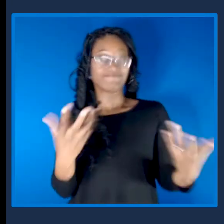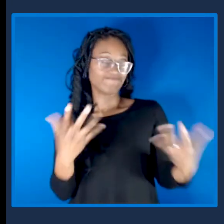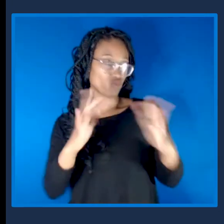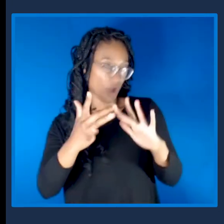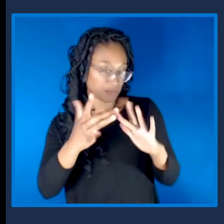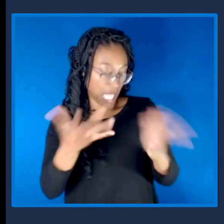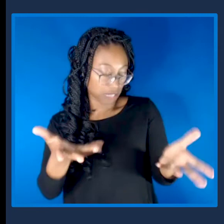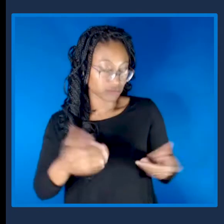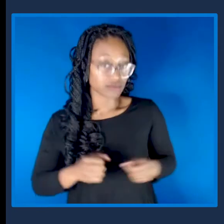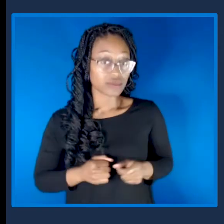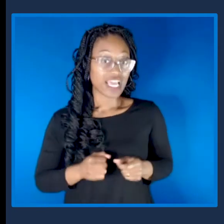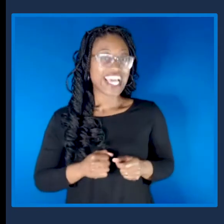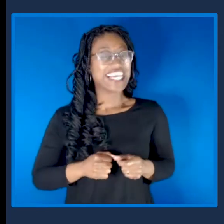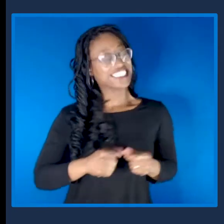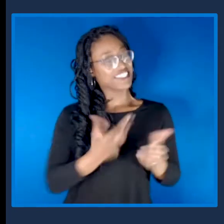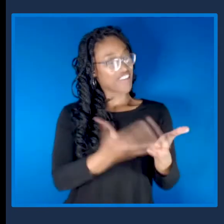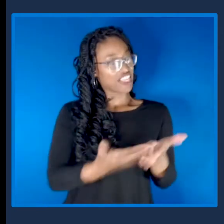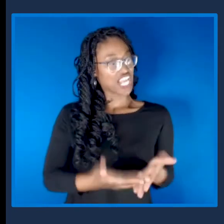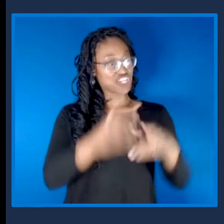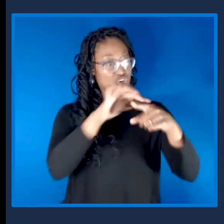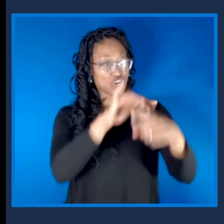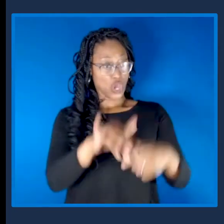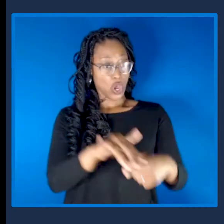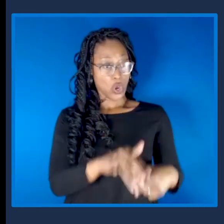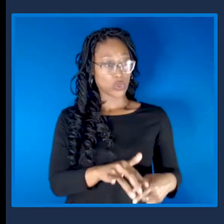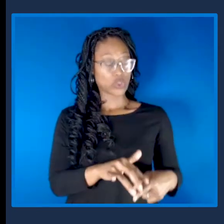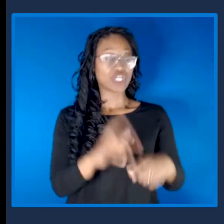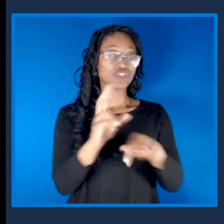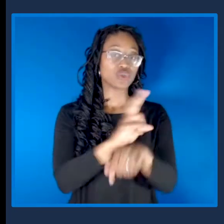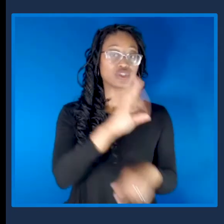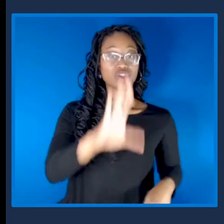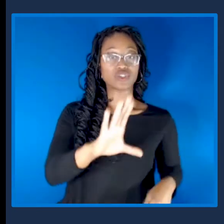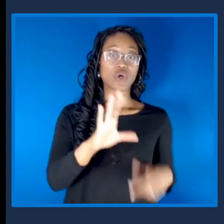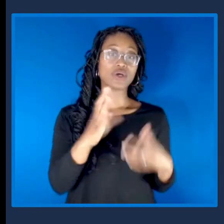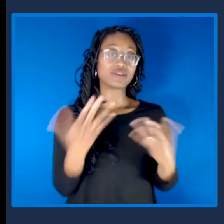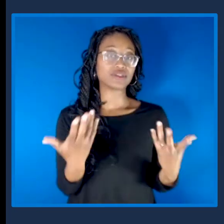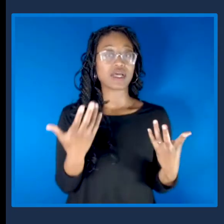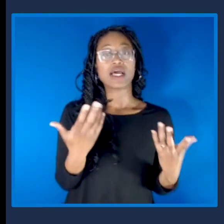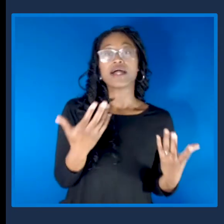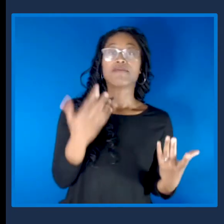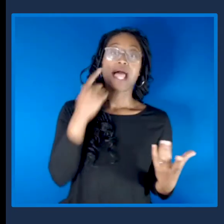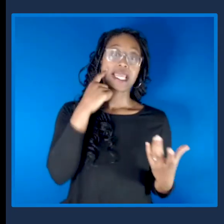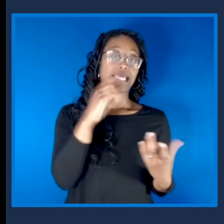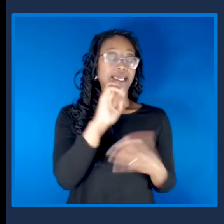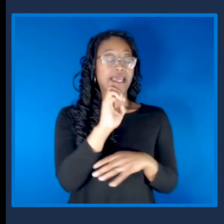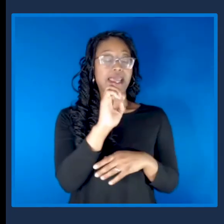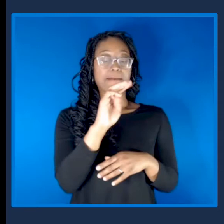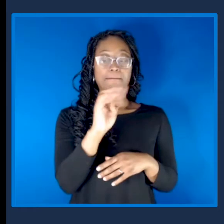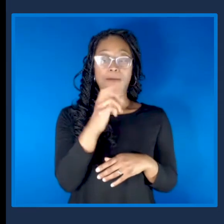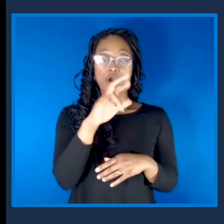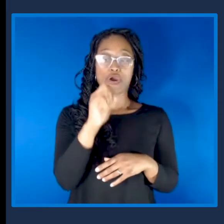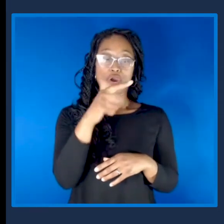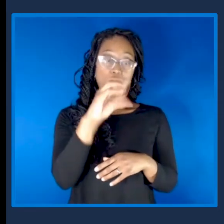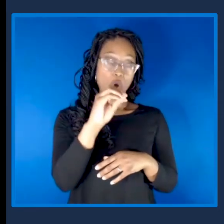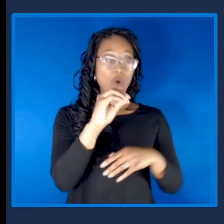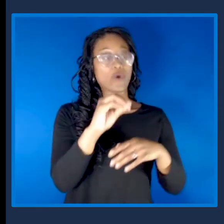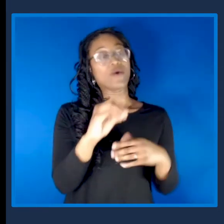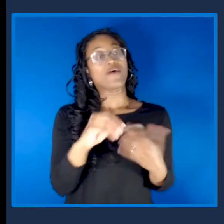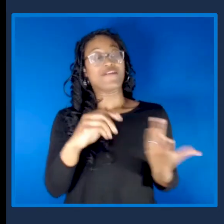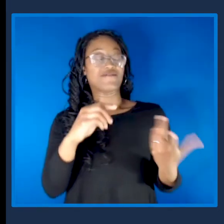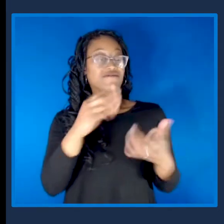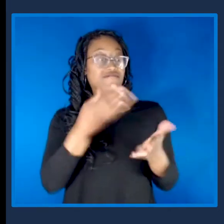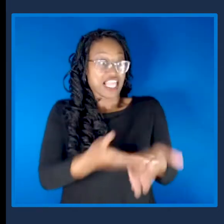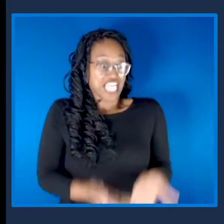Validating your code using a markup validator or linter,